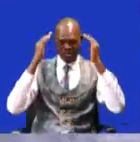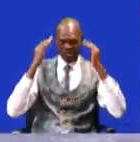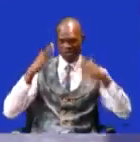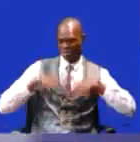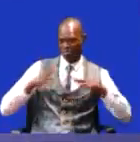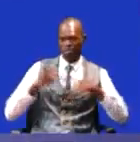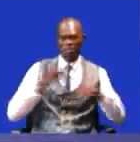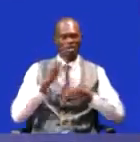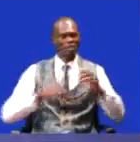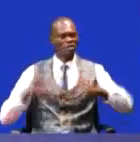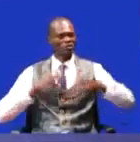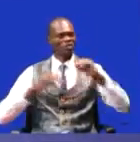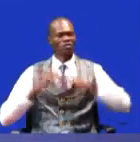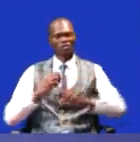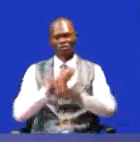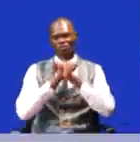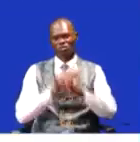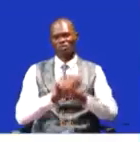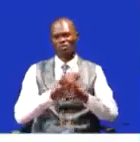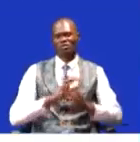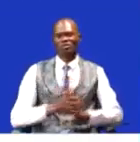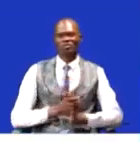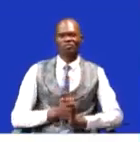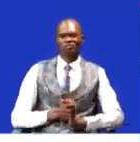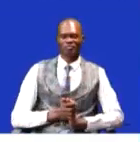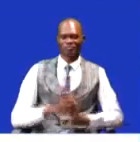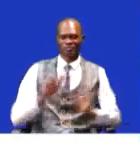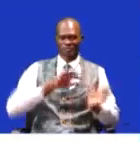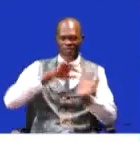of corruption prevention. Mano egi.